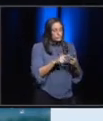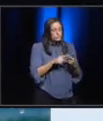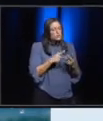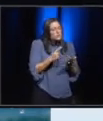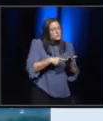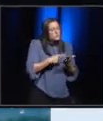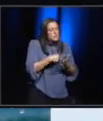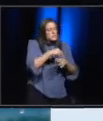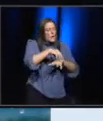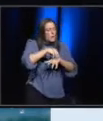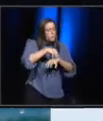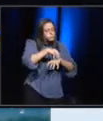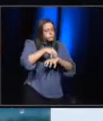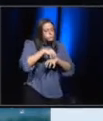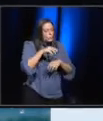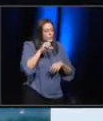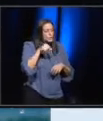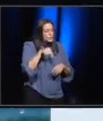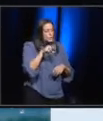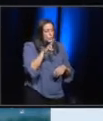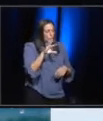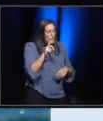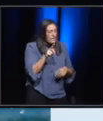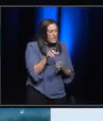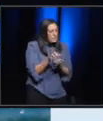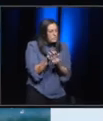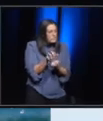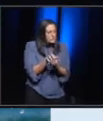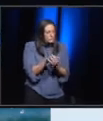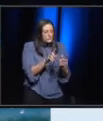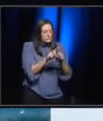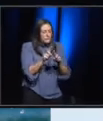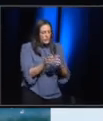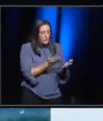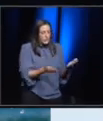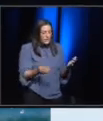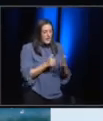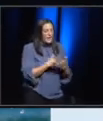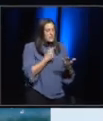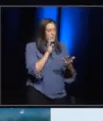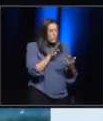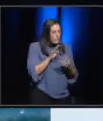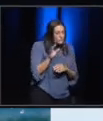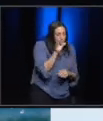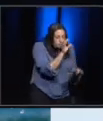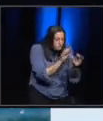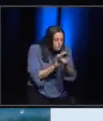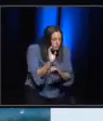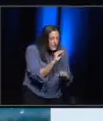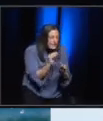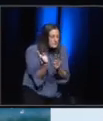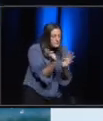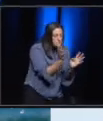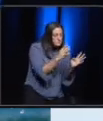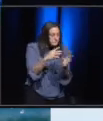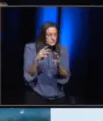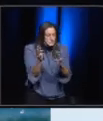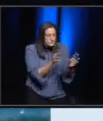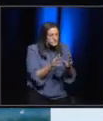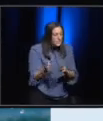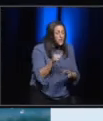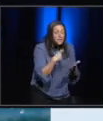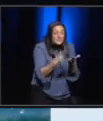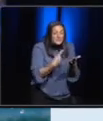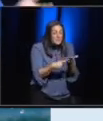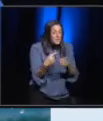and crustaceans, throughout the water column, poking around the seagrass and sand at the bottom, catching fish in air, and even